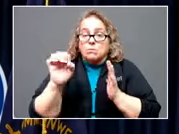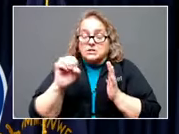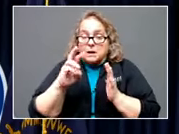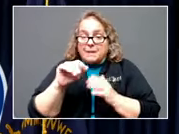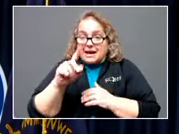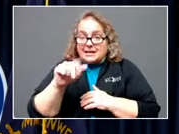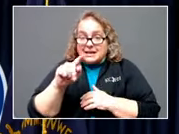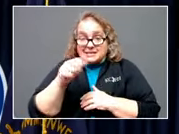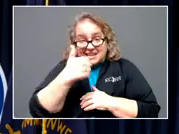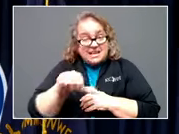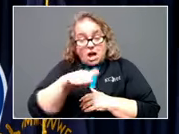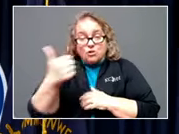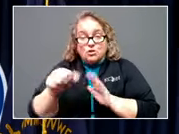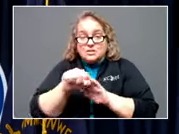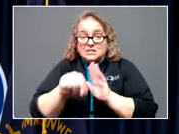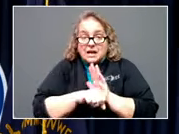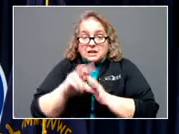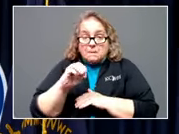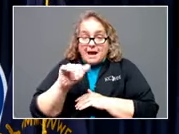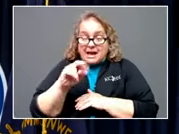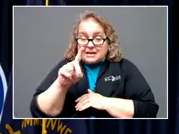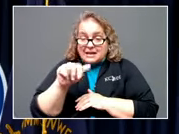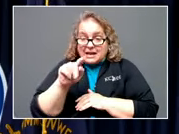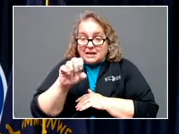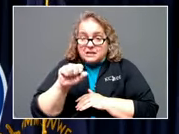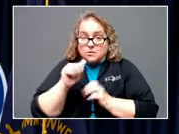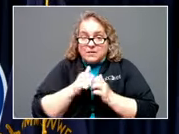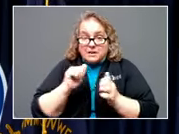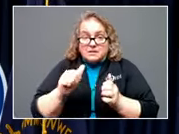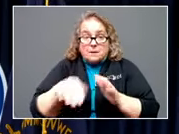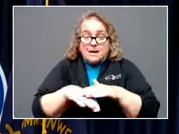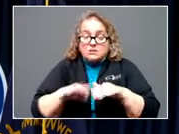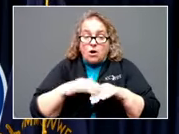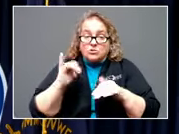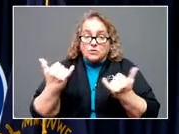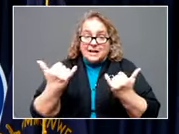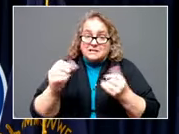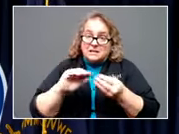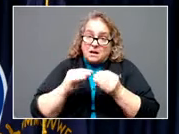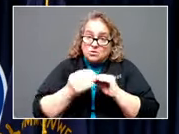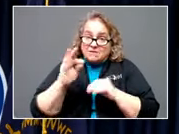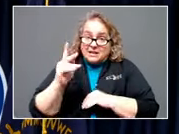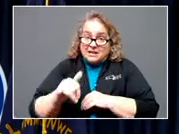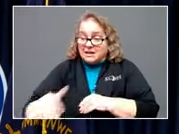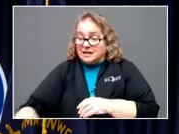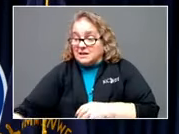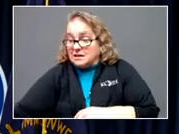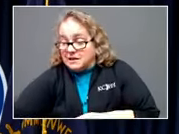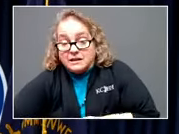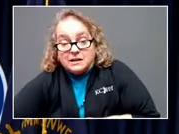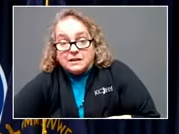schools, but for businesses based on today's numbers here in Kentucky? So if I still had the authority to do